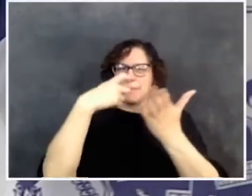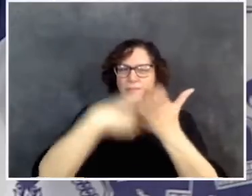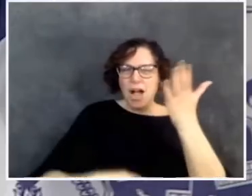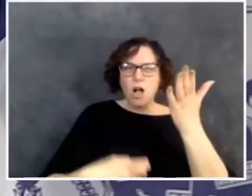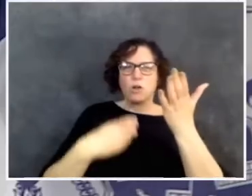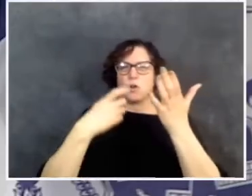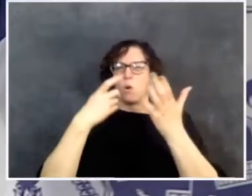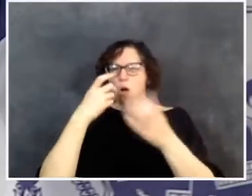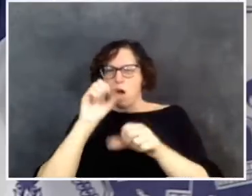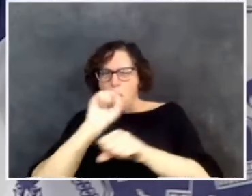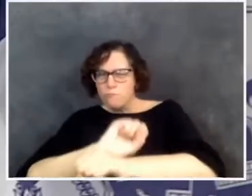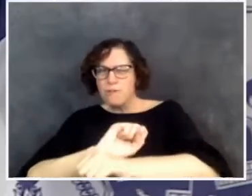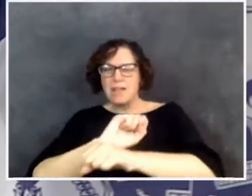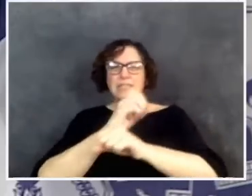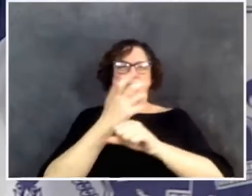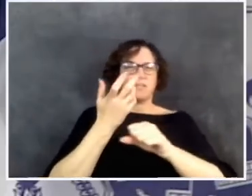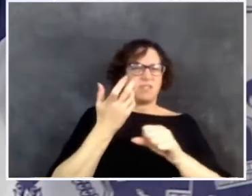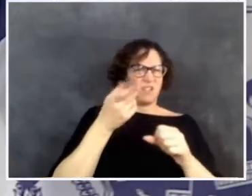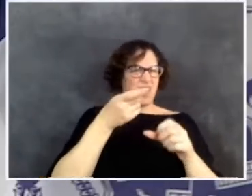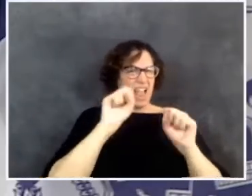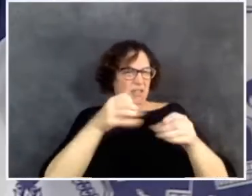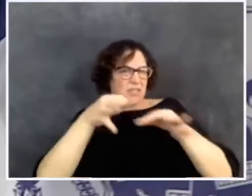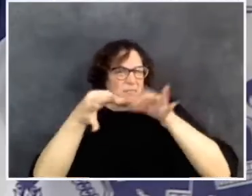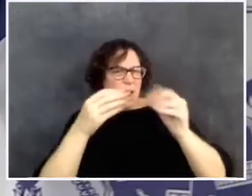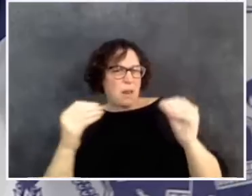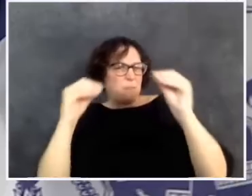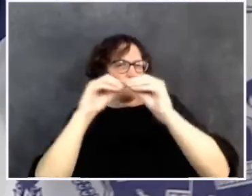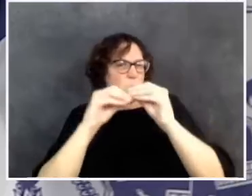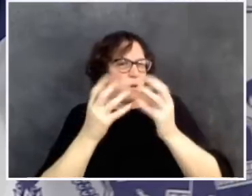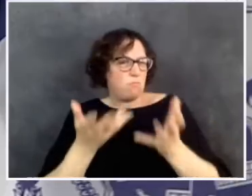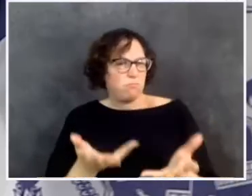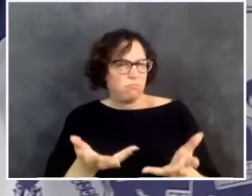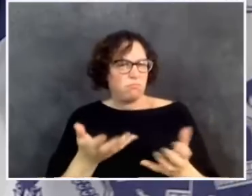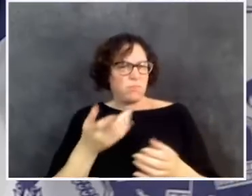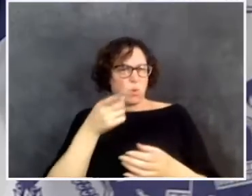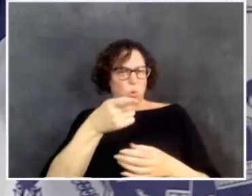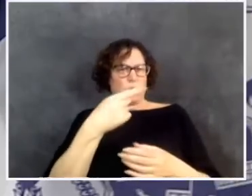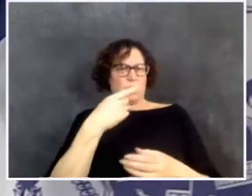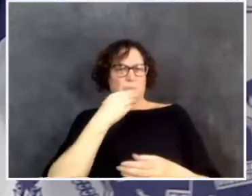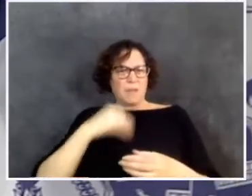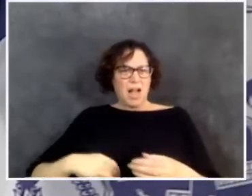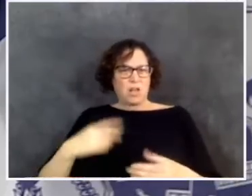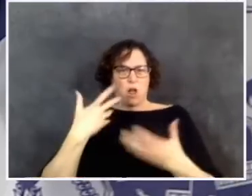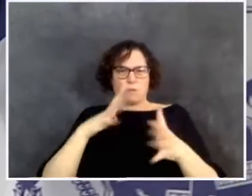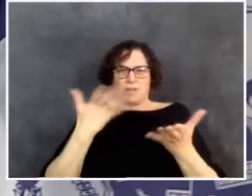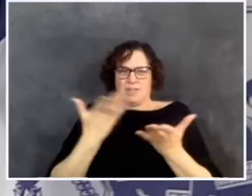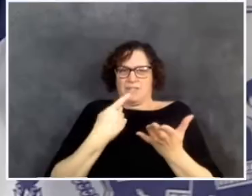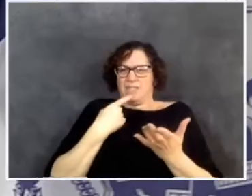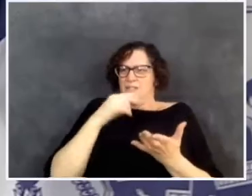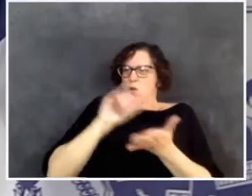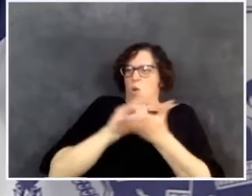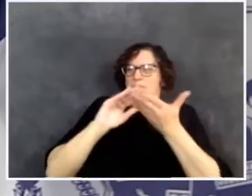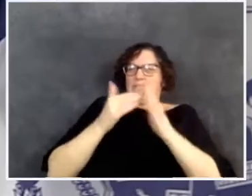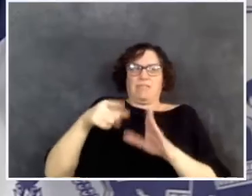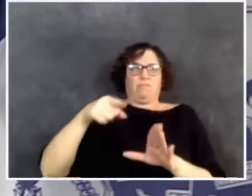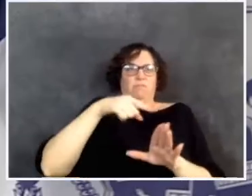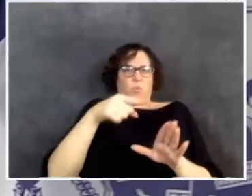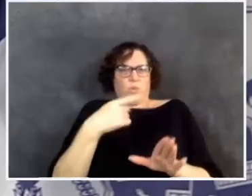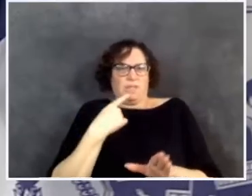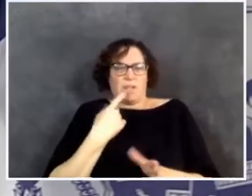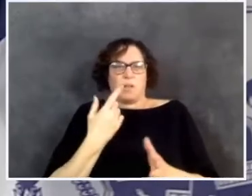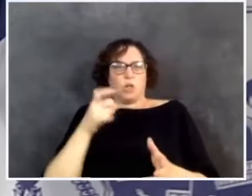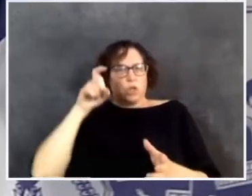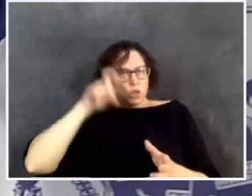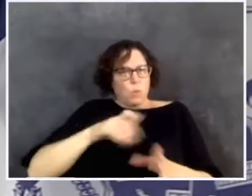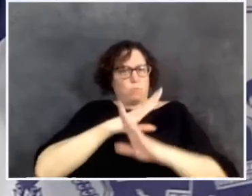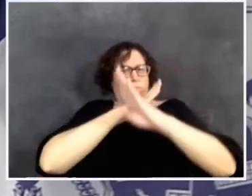City, in order to save lives, make sure that these are not just warnings, these are not just fines, but